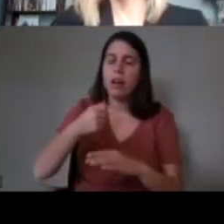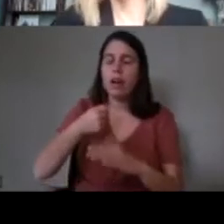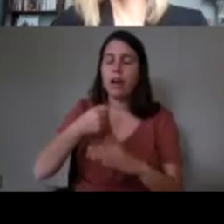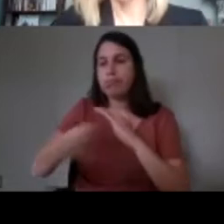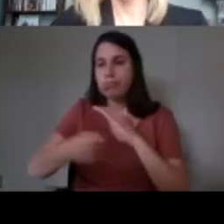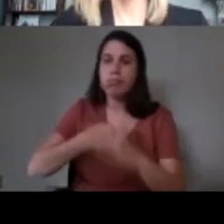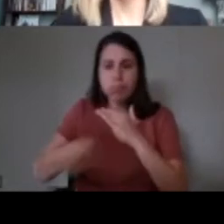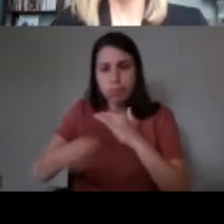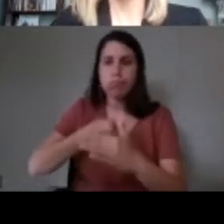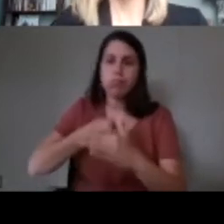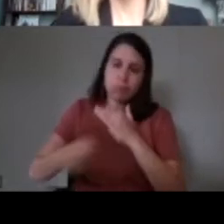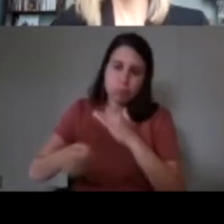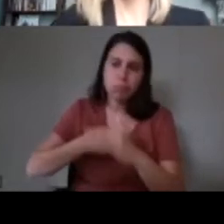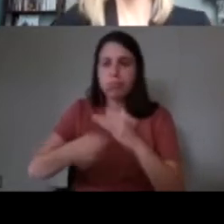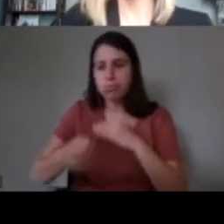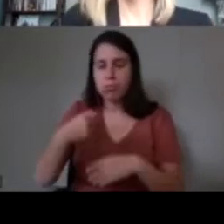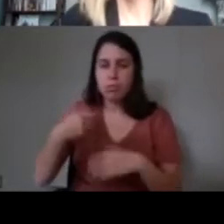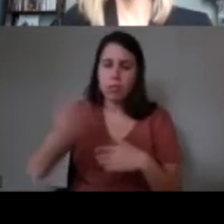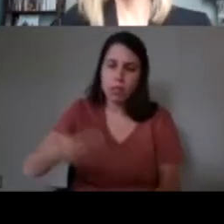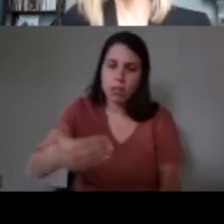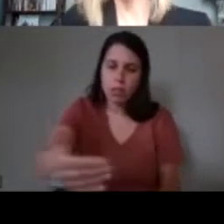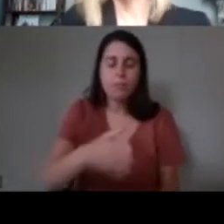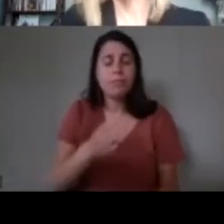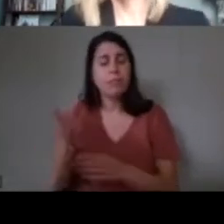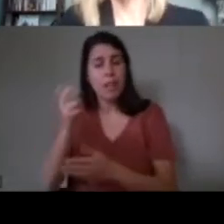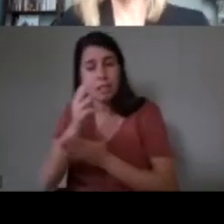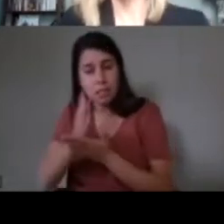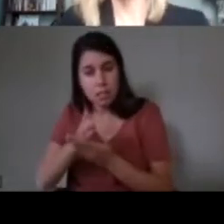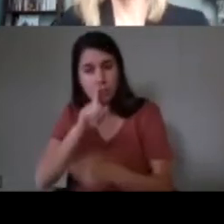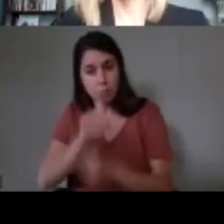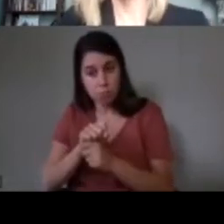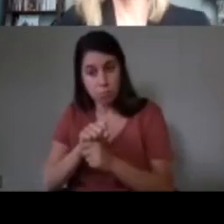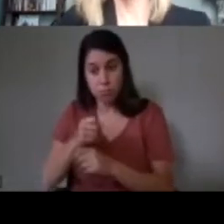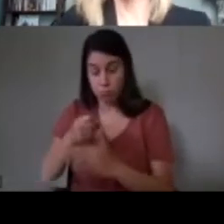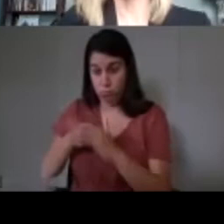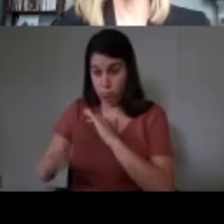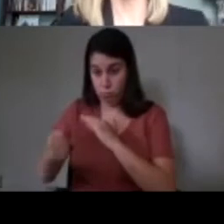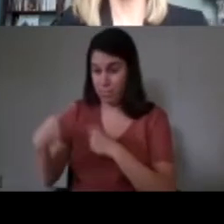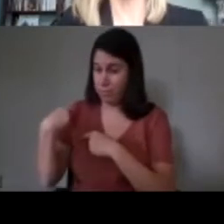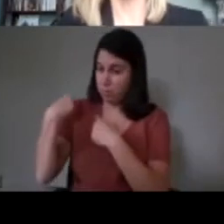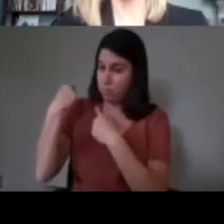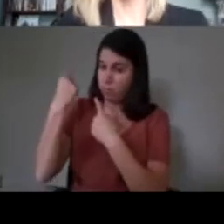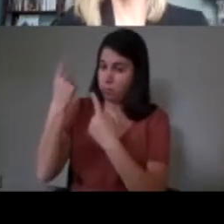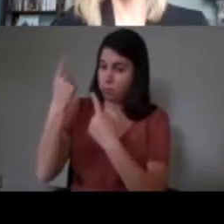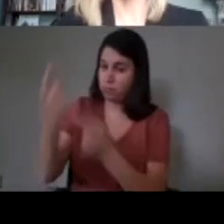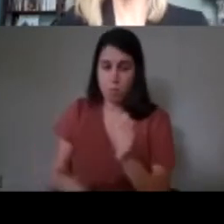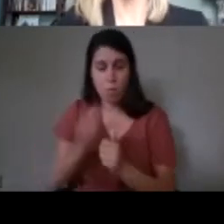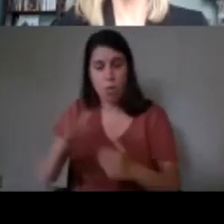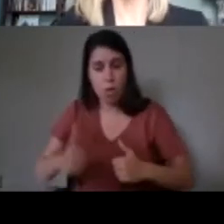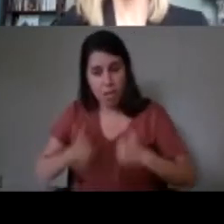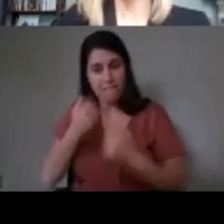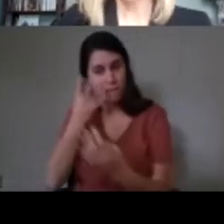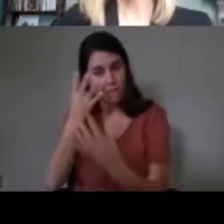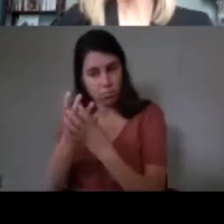frequently throughout their lives. And then there's the others that have truly aged in place in prison and spent the majority of their lives